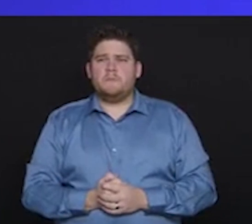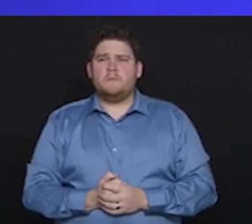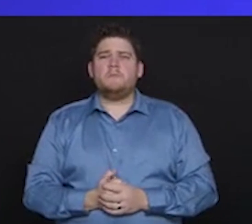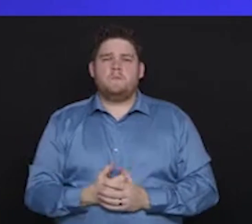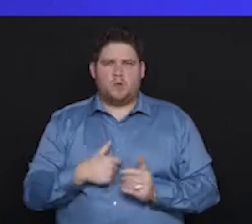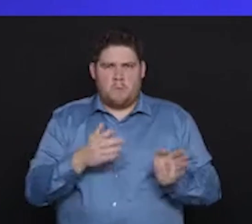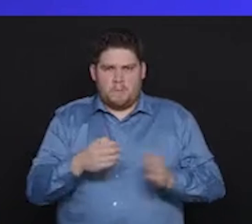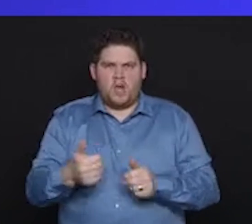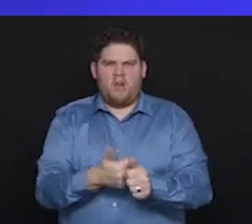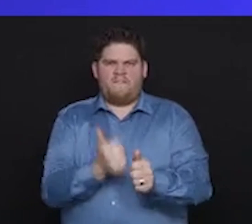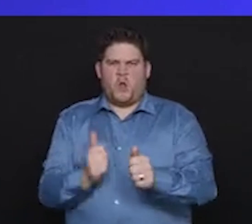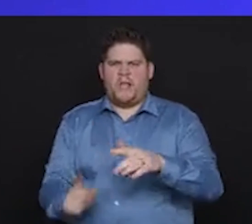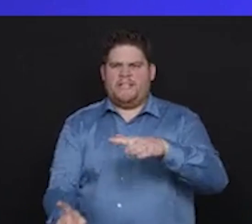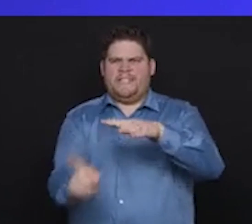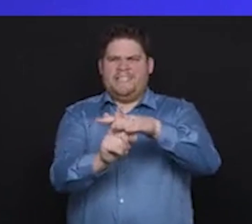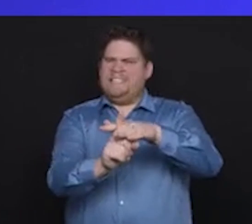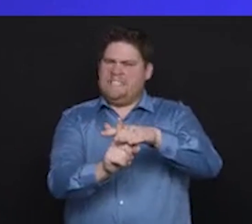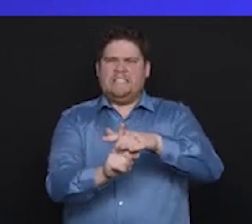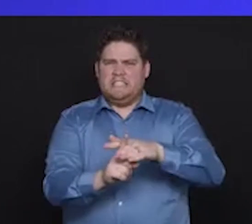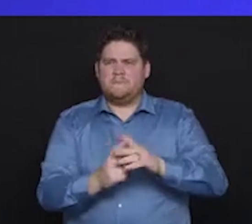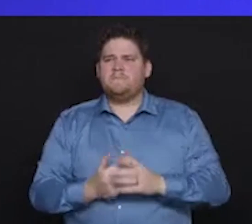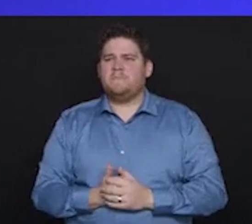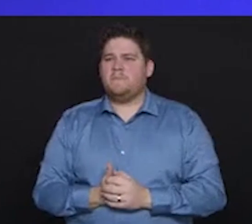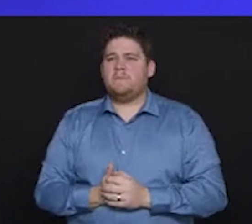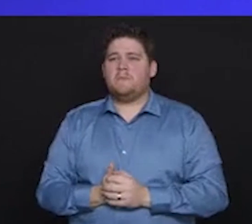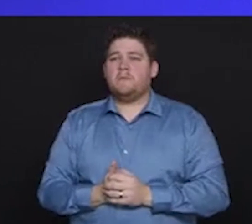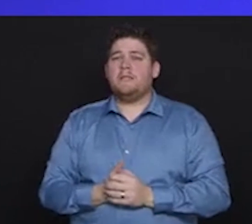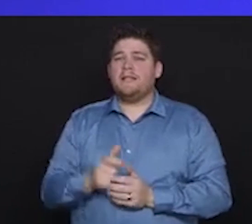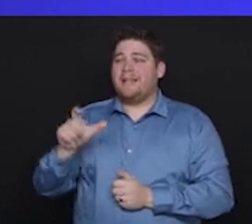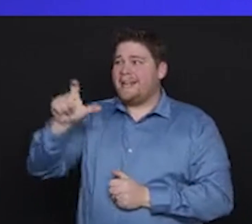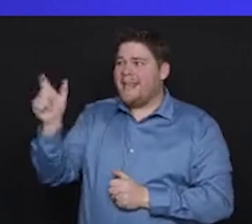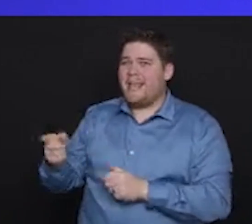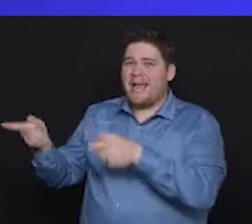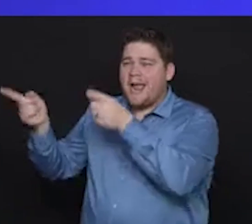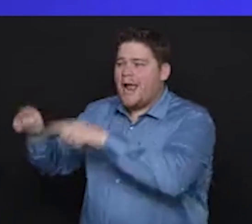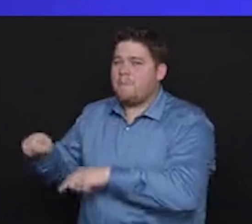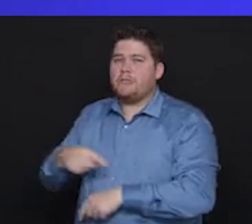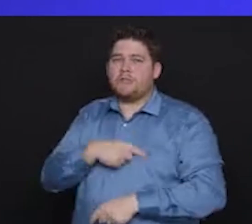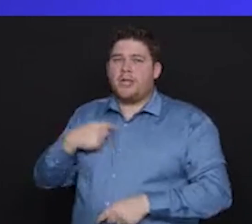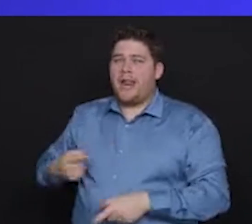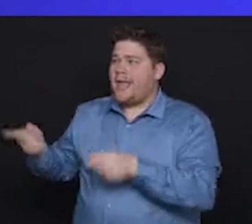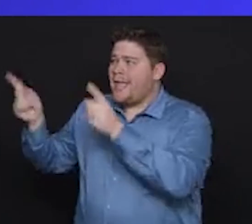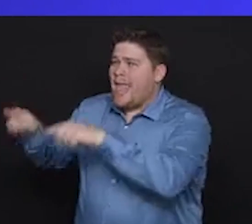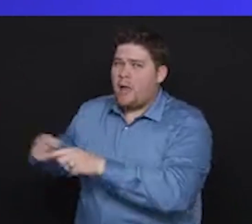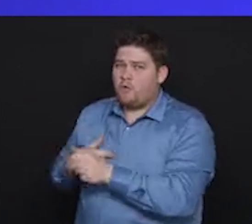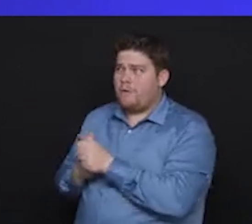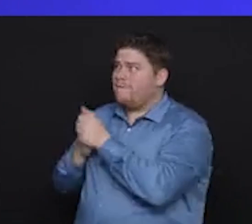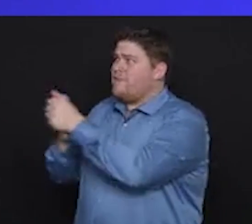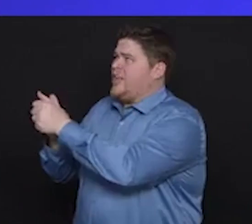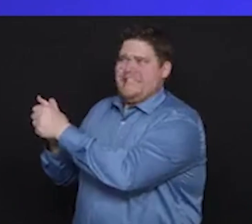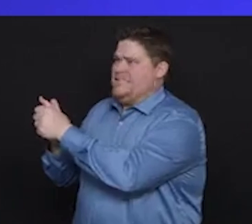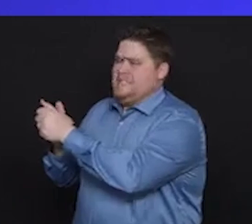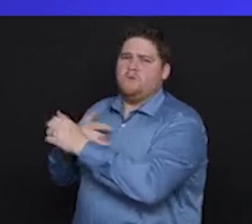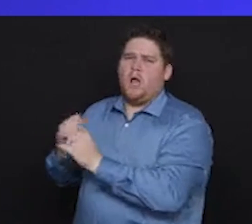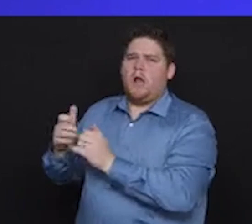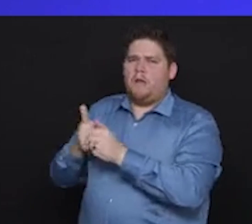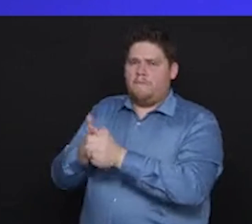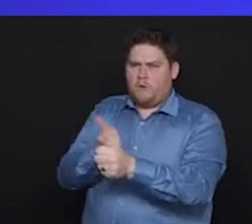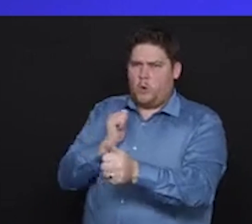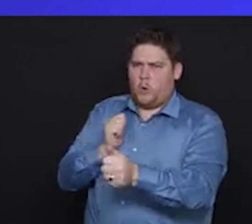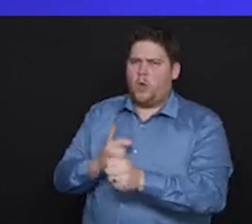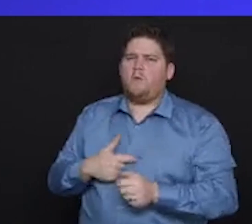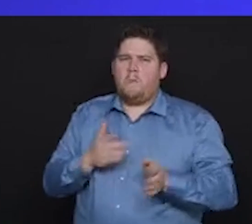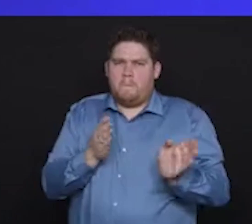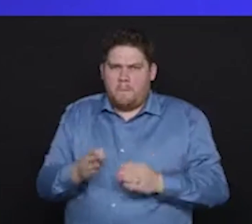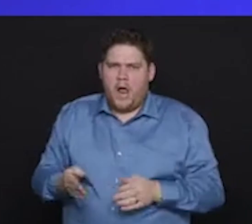Hubei and as Italy. And we've been preparing for months, and the work here reflects that. So if it gets serious, we are preparing the